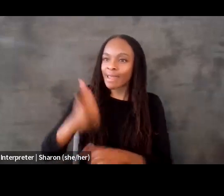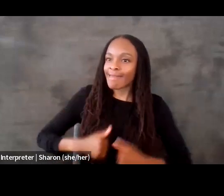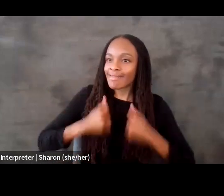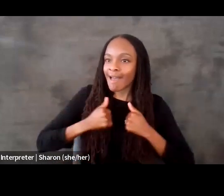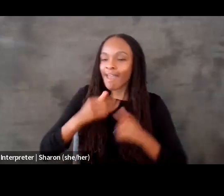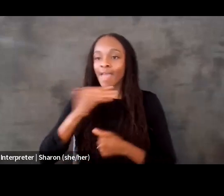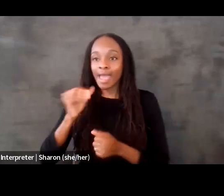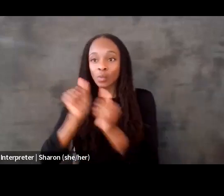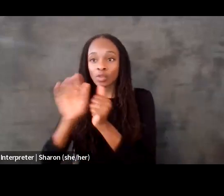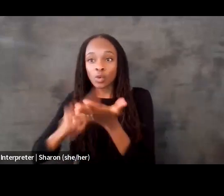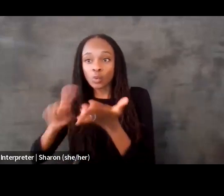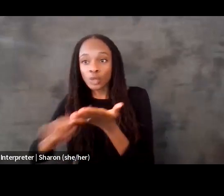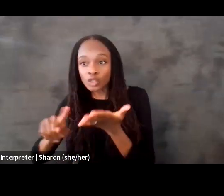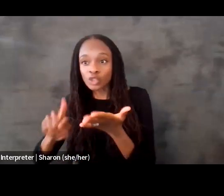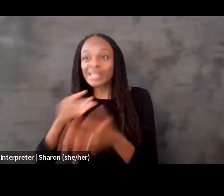your results?